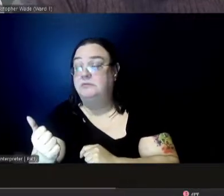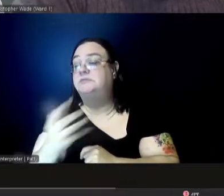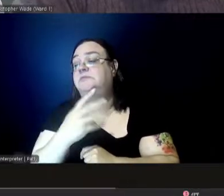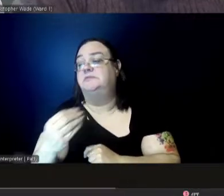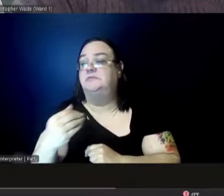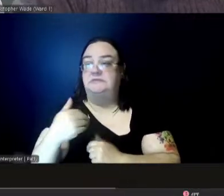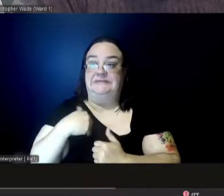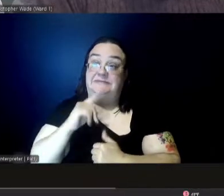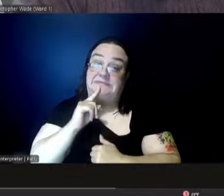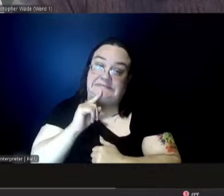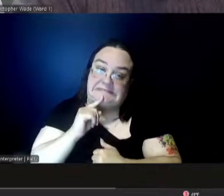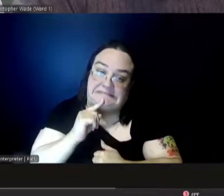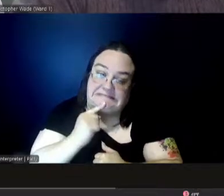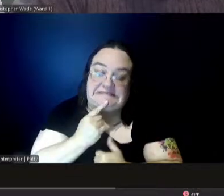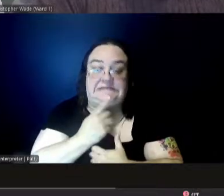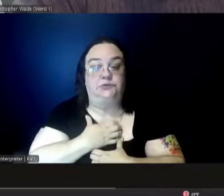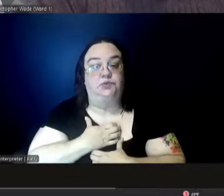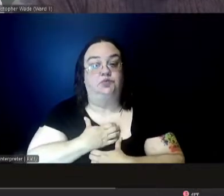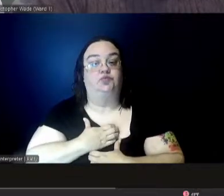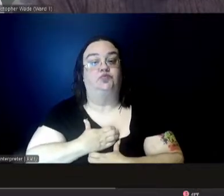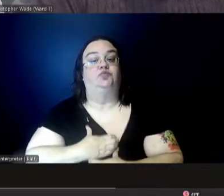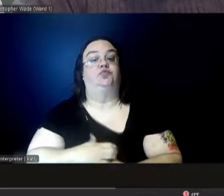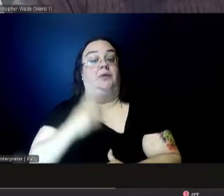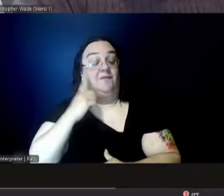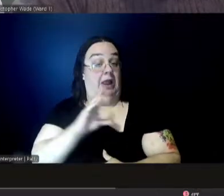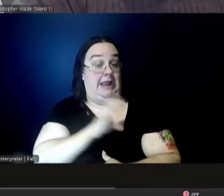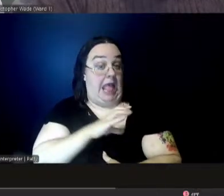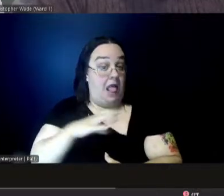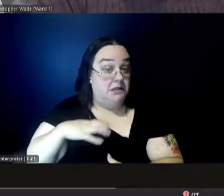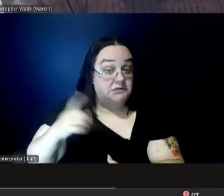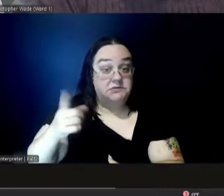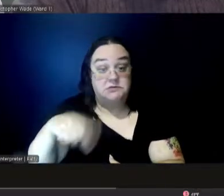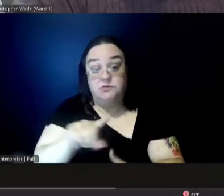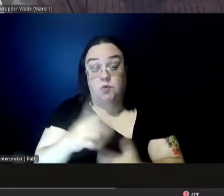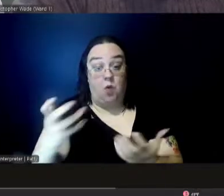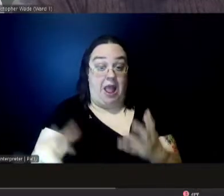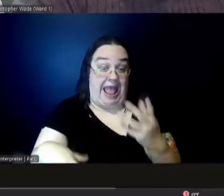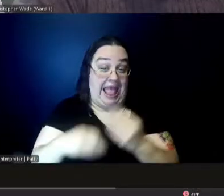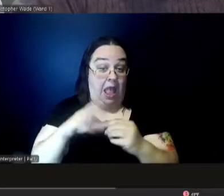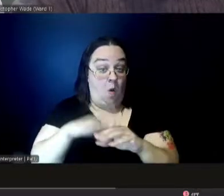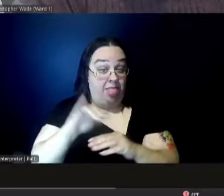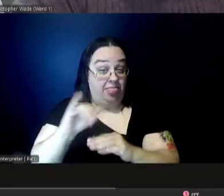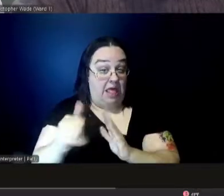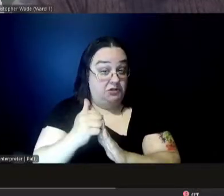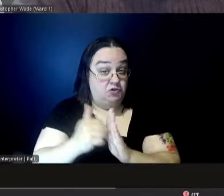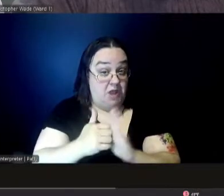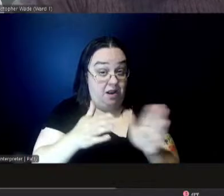pressing desire for council members to have on that agenda?